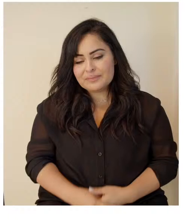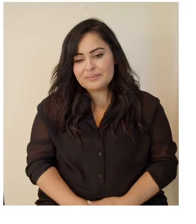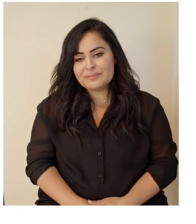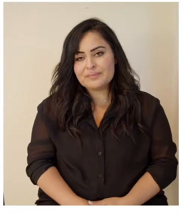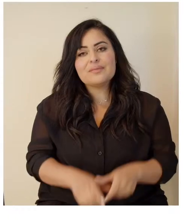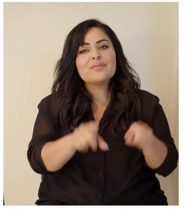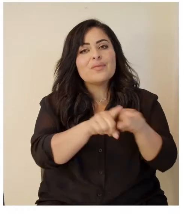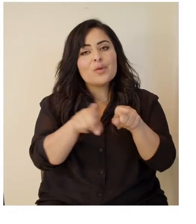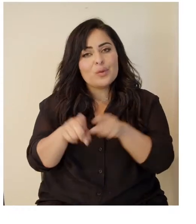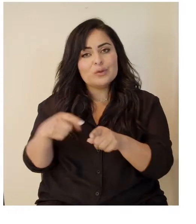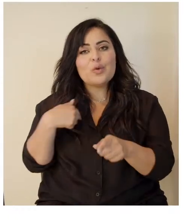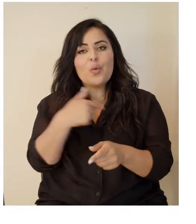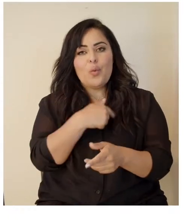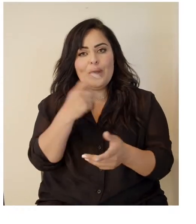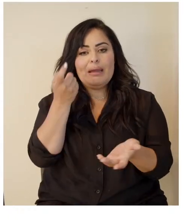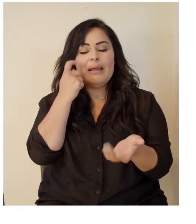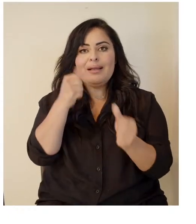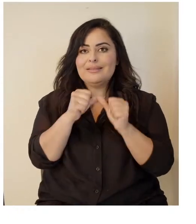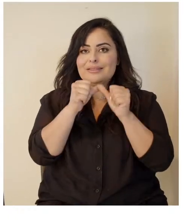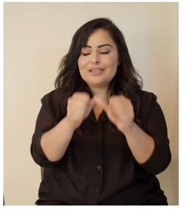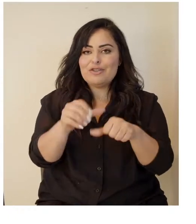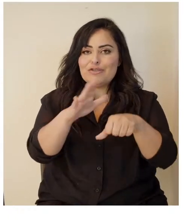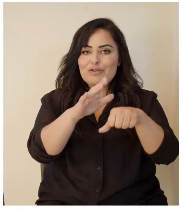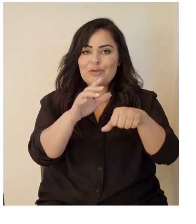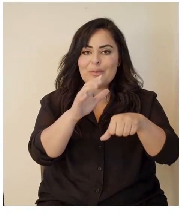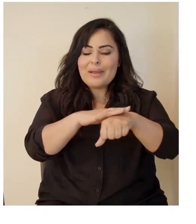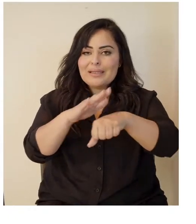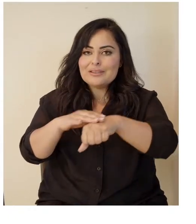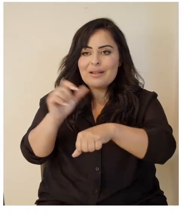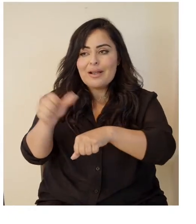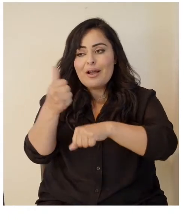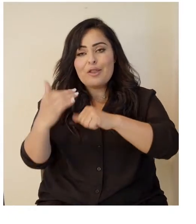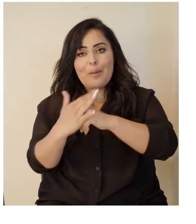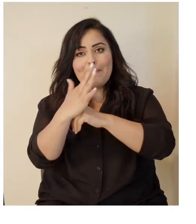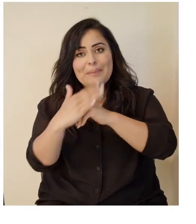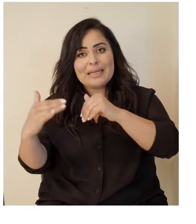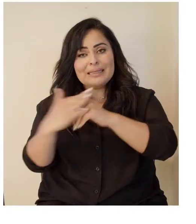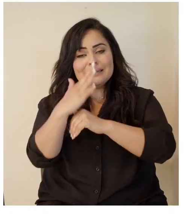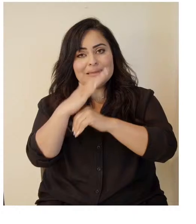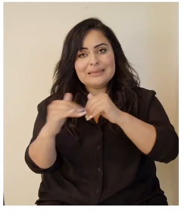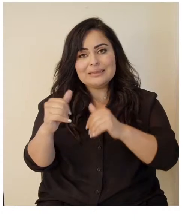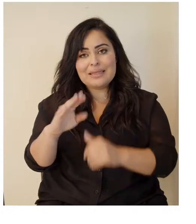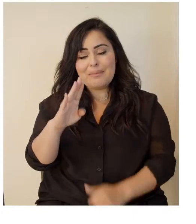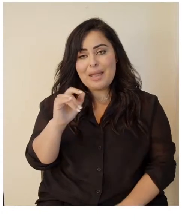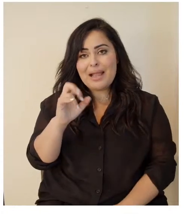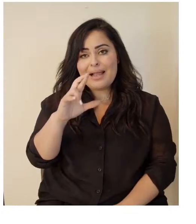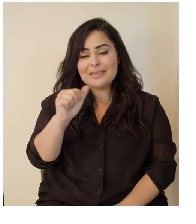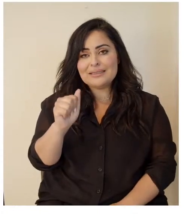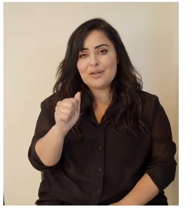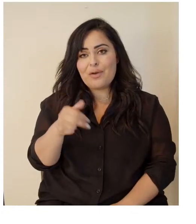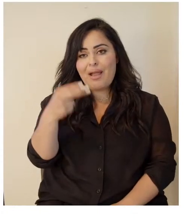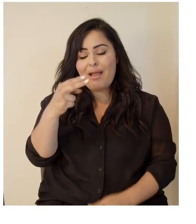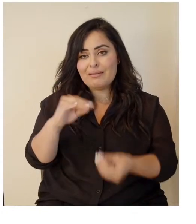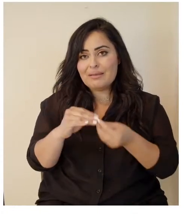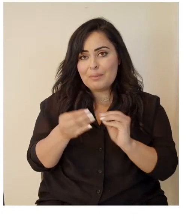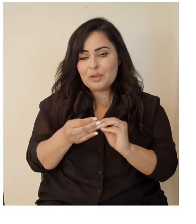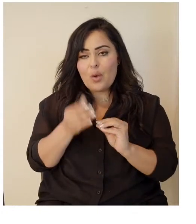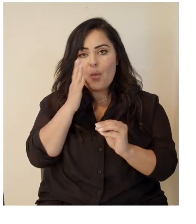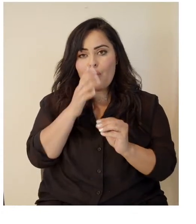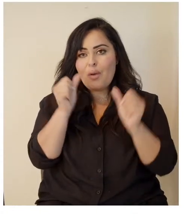also continue to issue ocean water advisories for other beaches where the bacterial counts are high. We will provide updates on our website